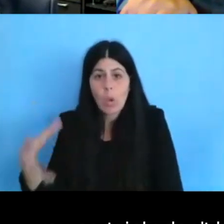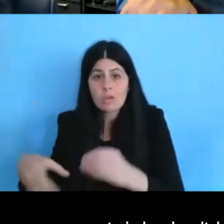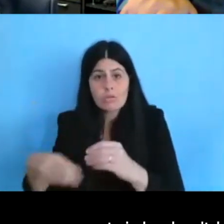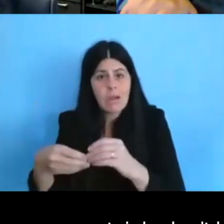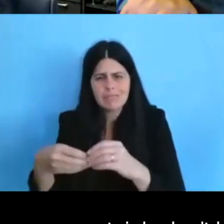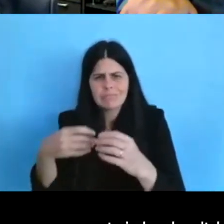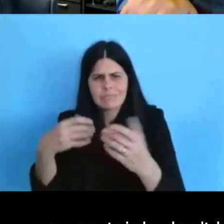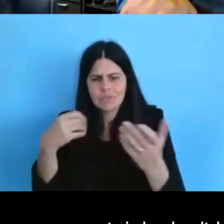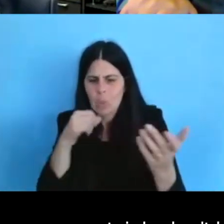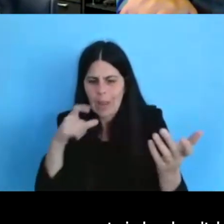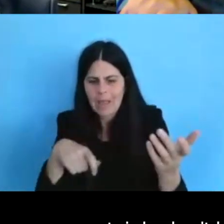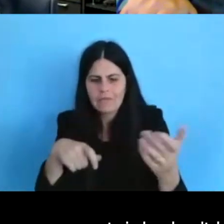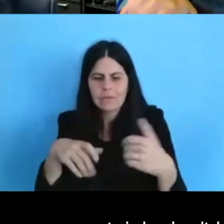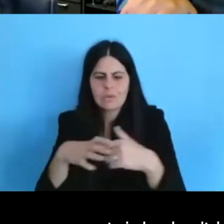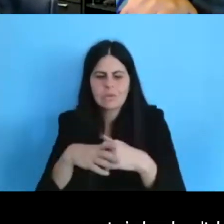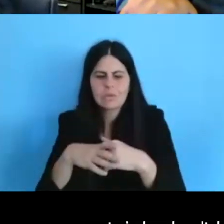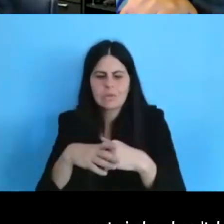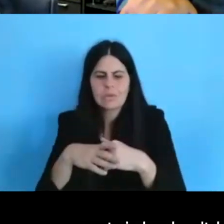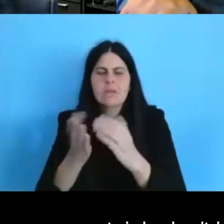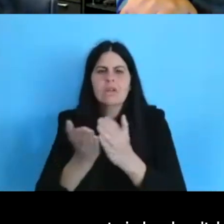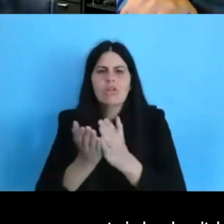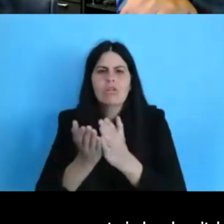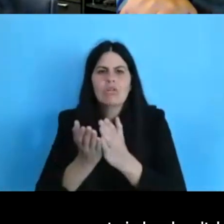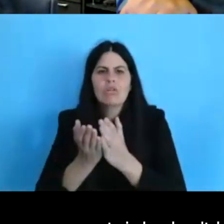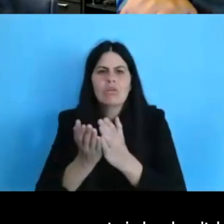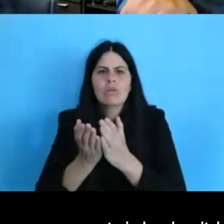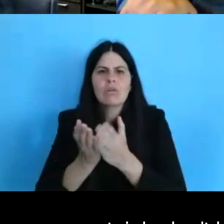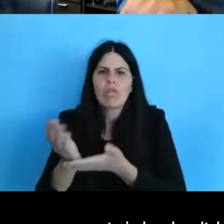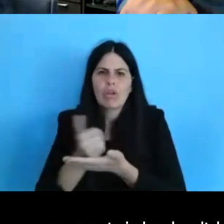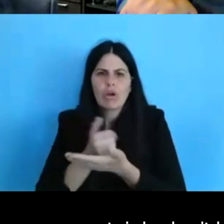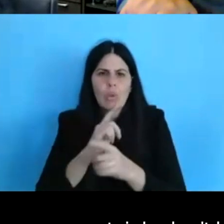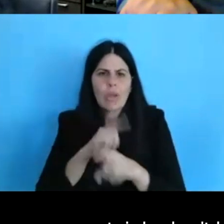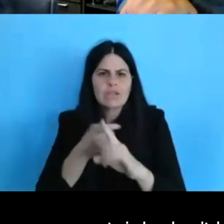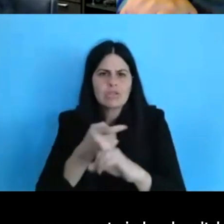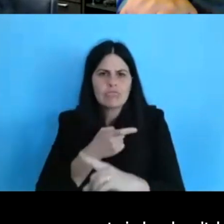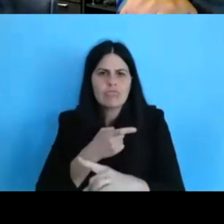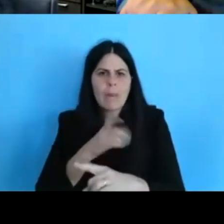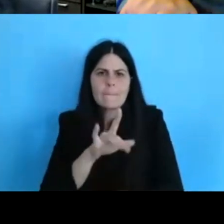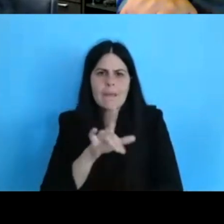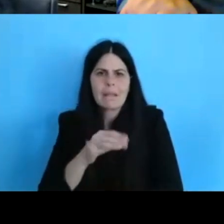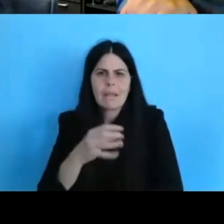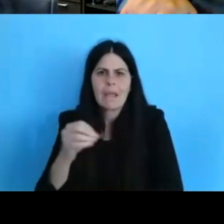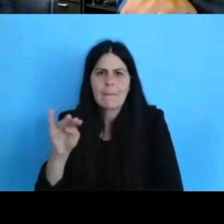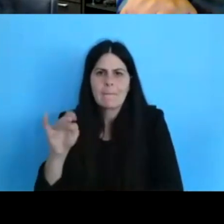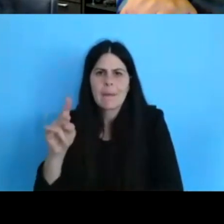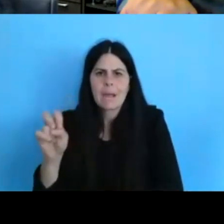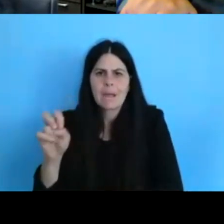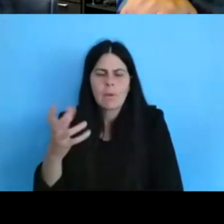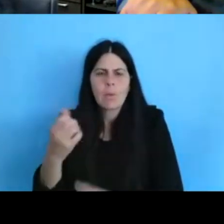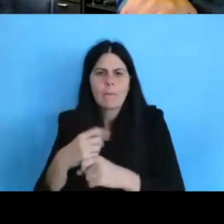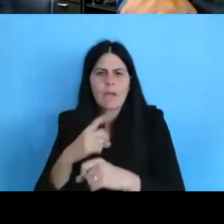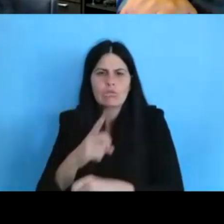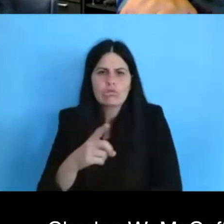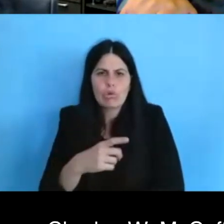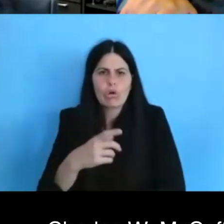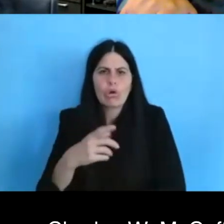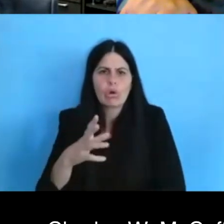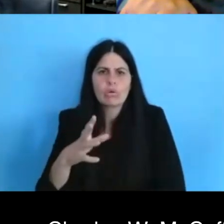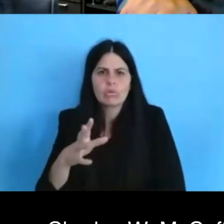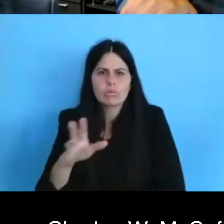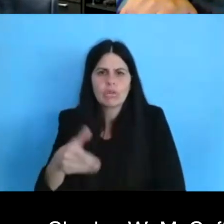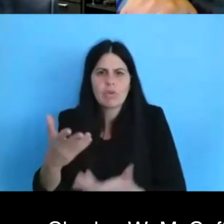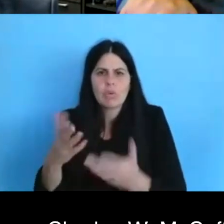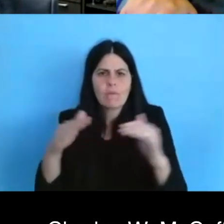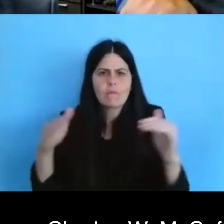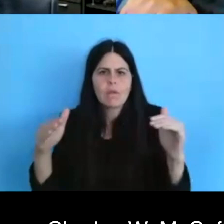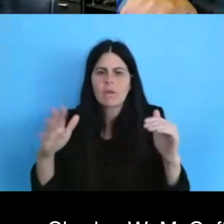We got very thorough answers from Billy and from Mike, but want to make sure to give you the floor. Sure.